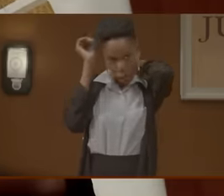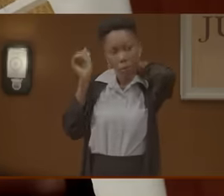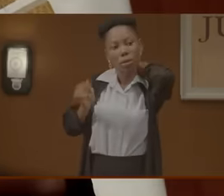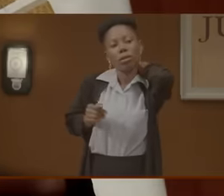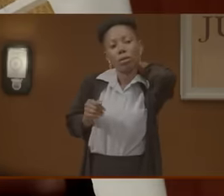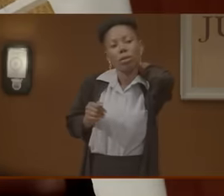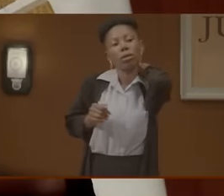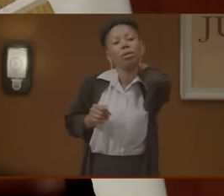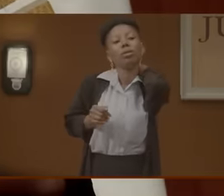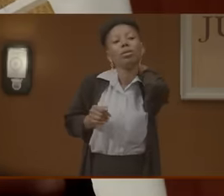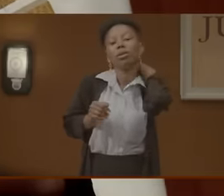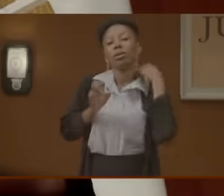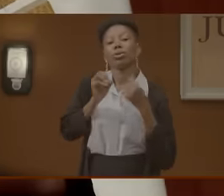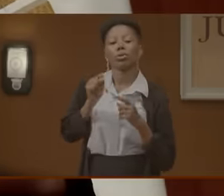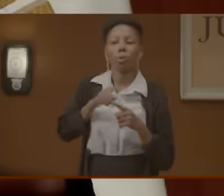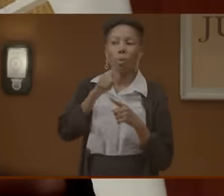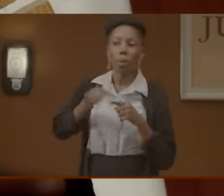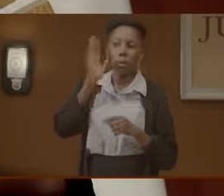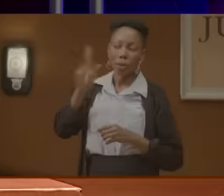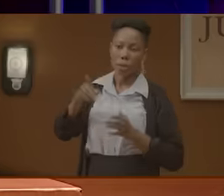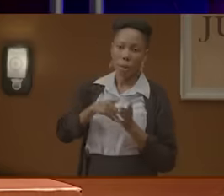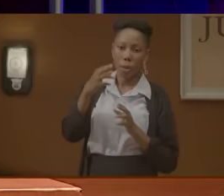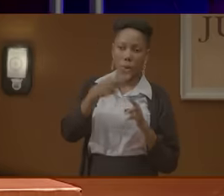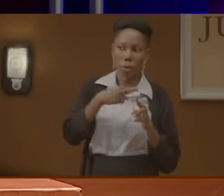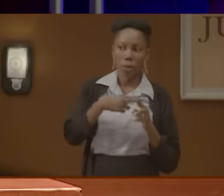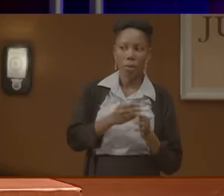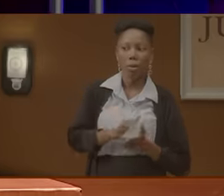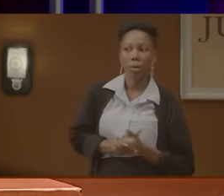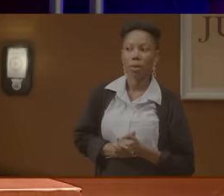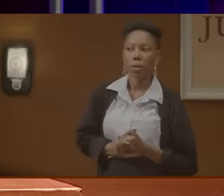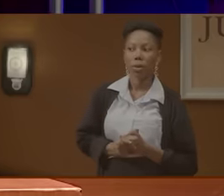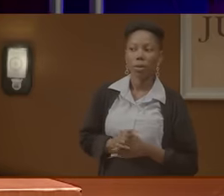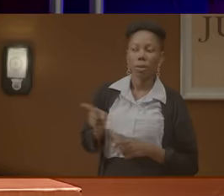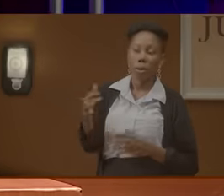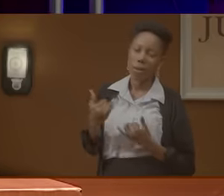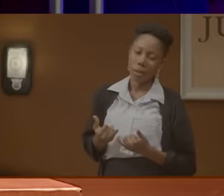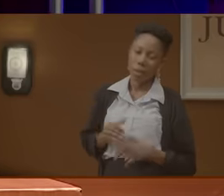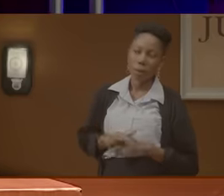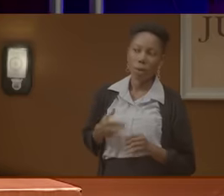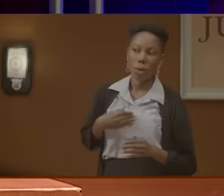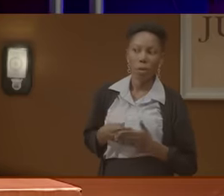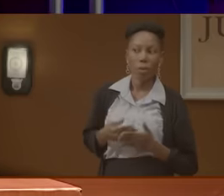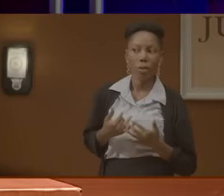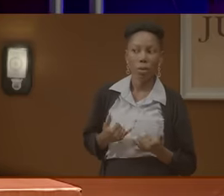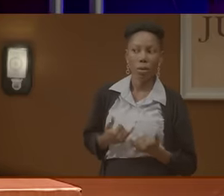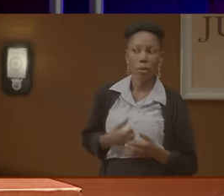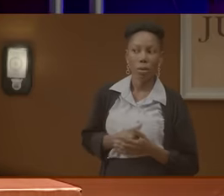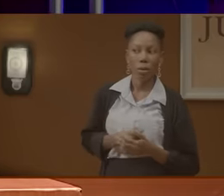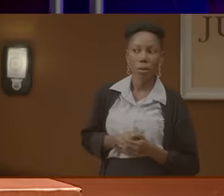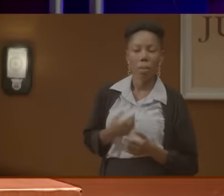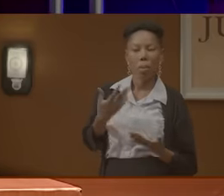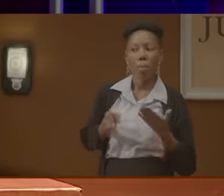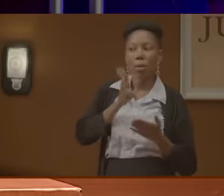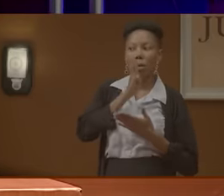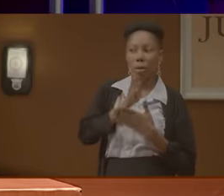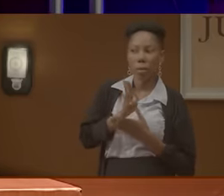not answered. So when are you looking at to sort out the rent? For the rent? Man, now I never get money now. Maybe, let's say, by the special grace of